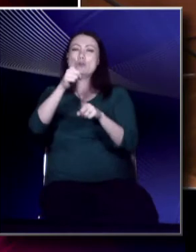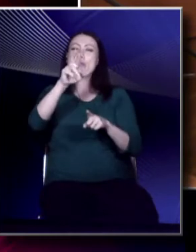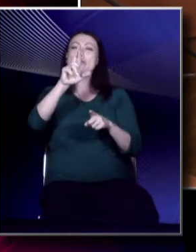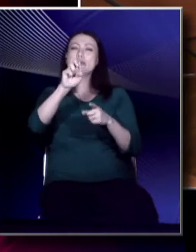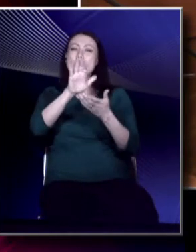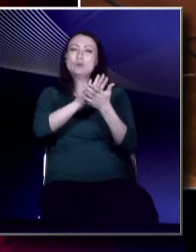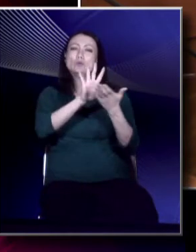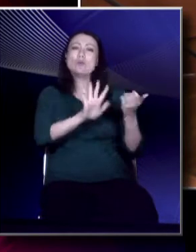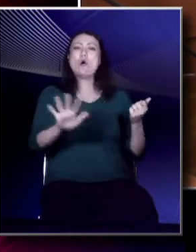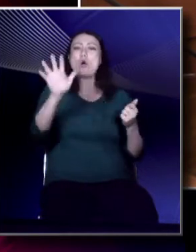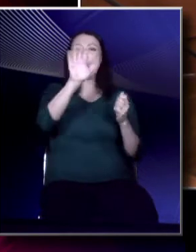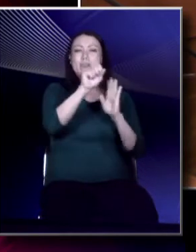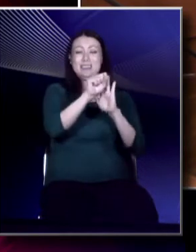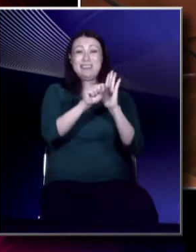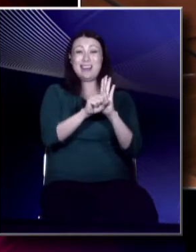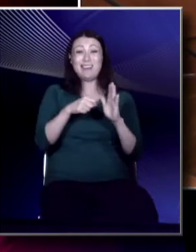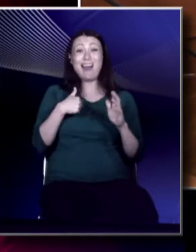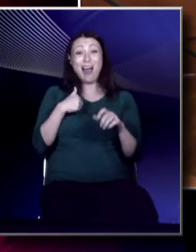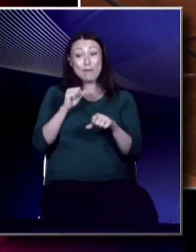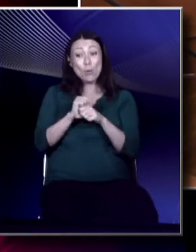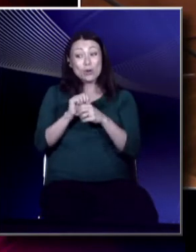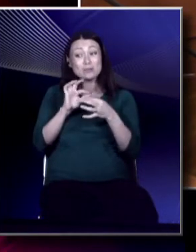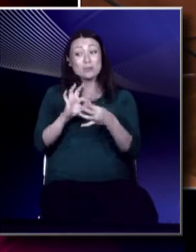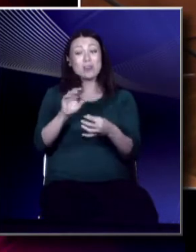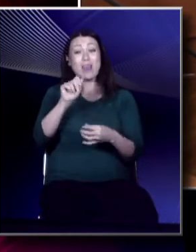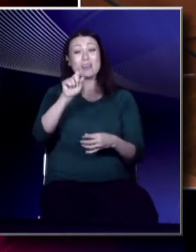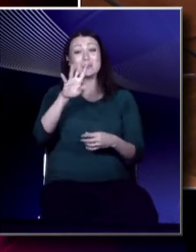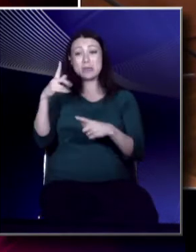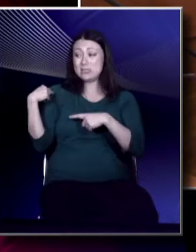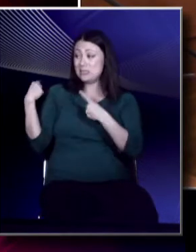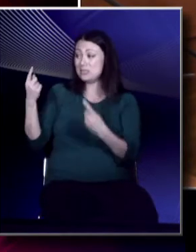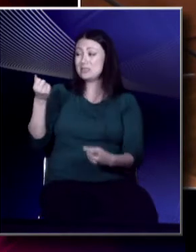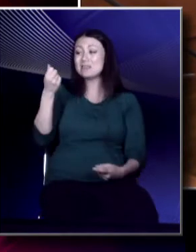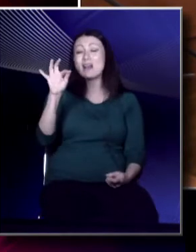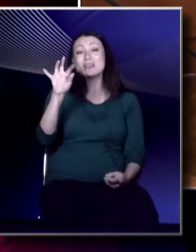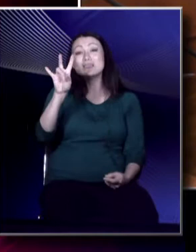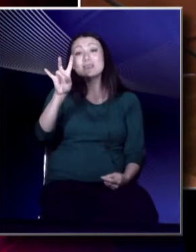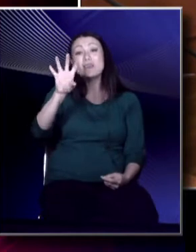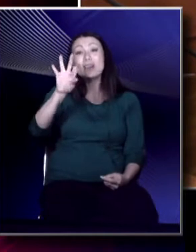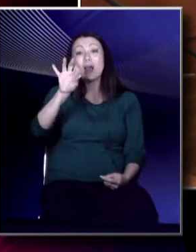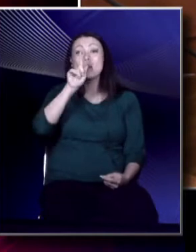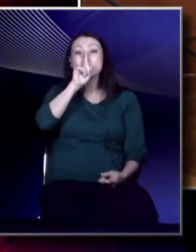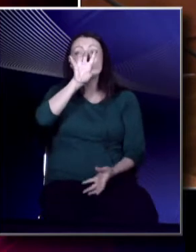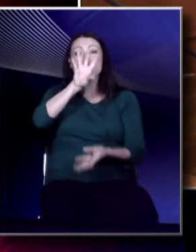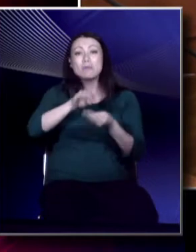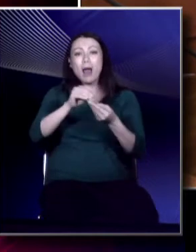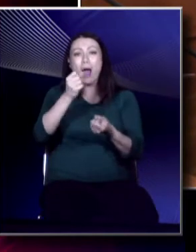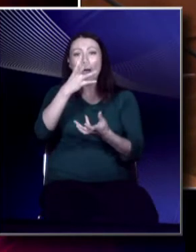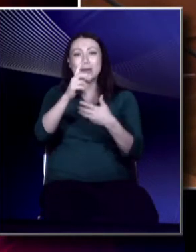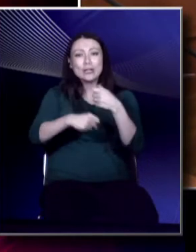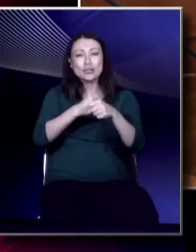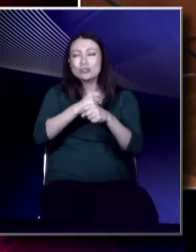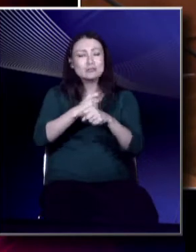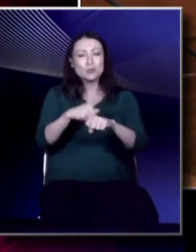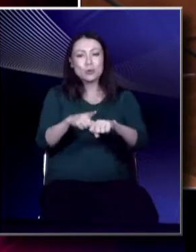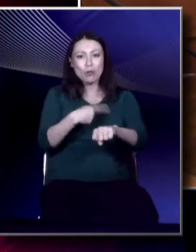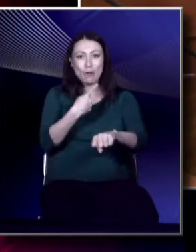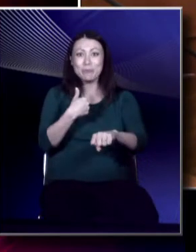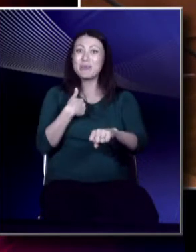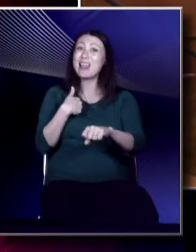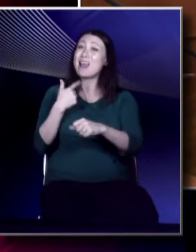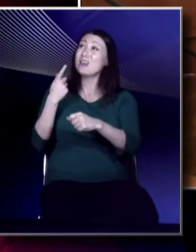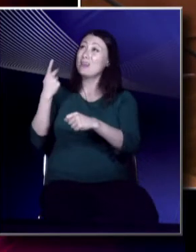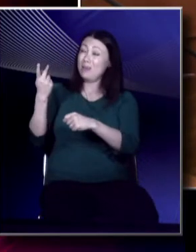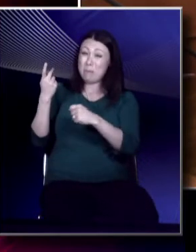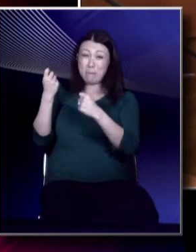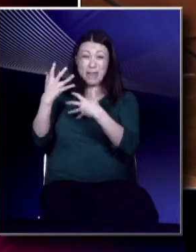at ASDB since 1979. I'm not going to tell you how many years that is. It's a long time. And I've worked with Barb for